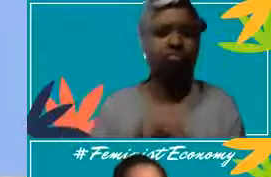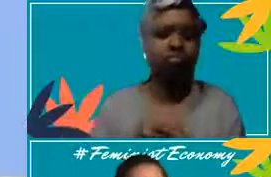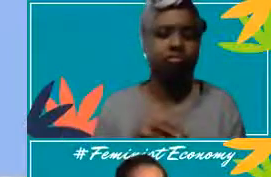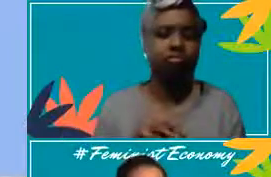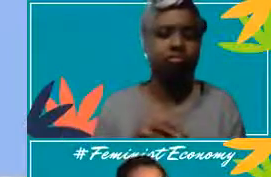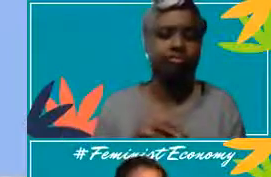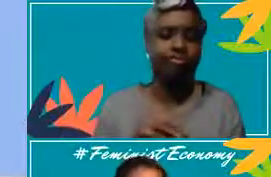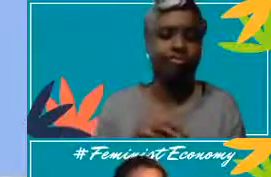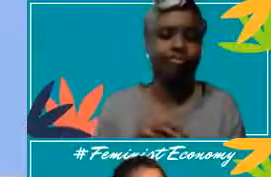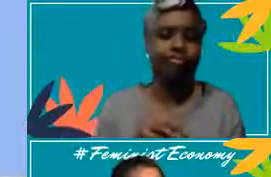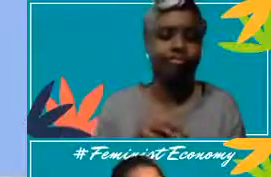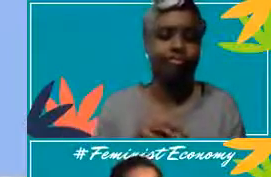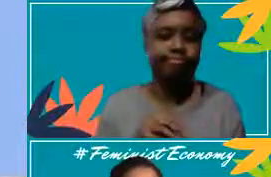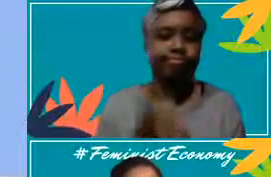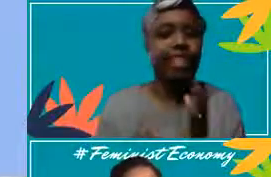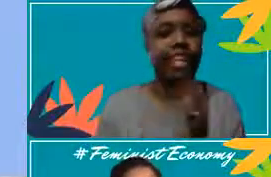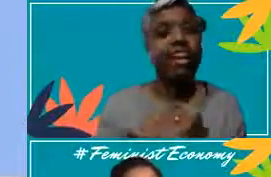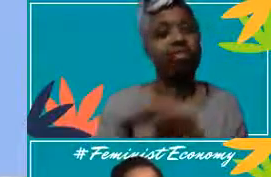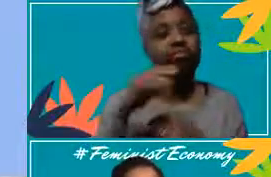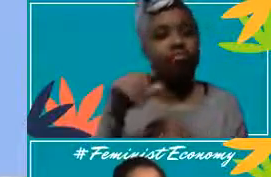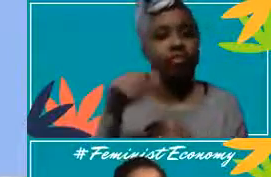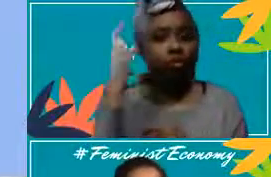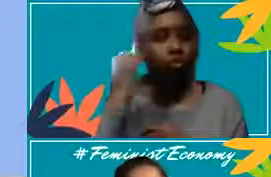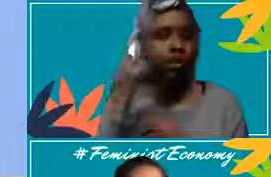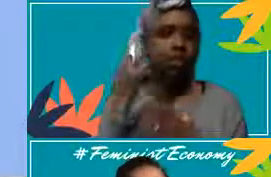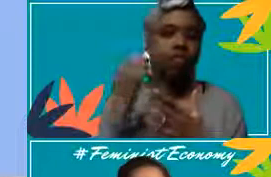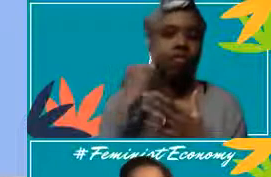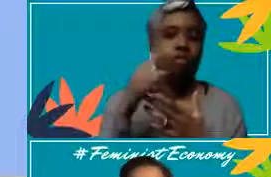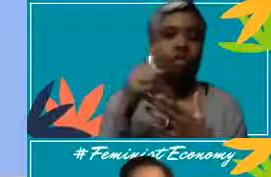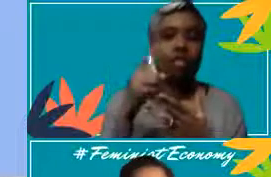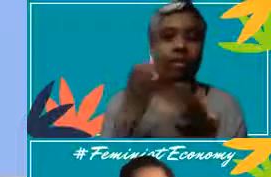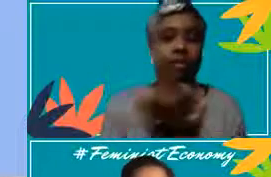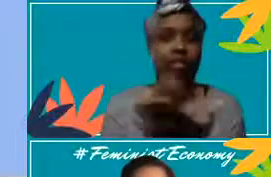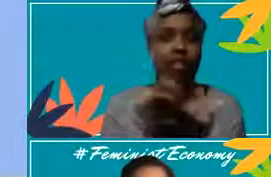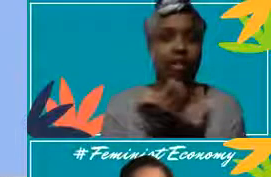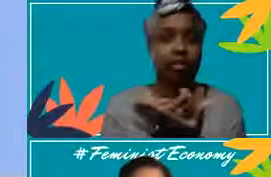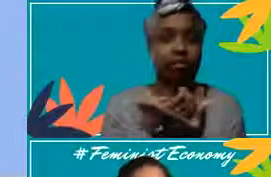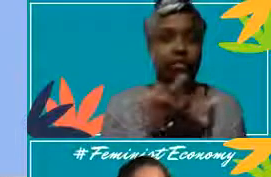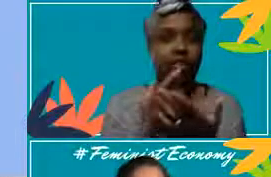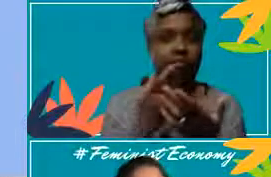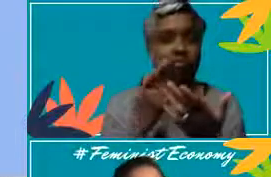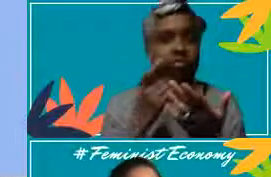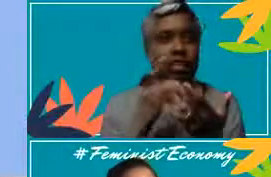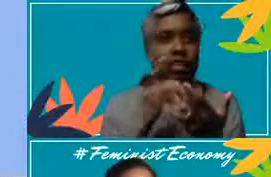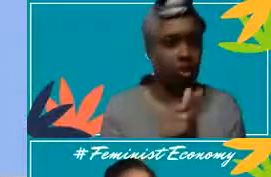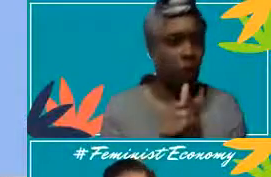reason why our current extractive economy is not just harmful to our planet, but is also